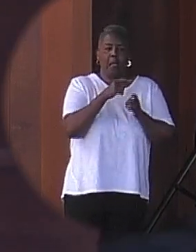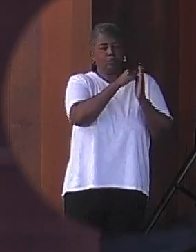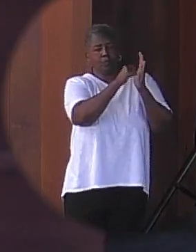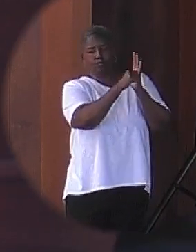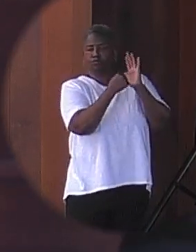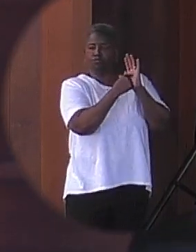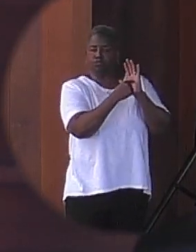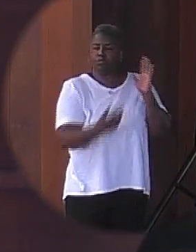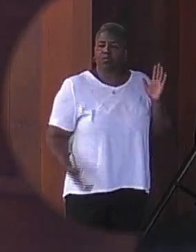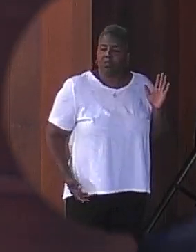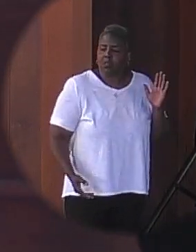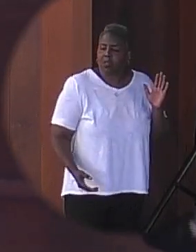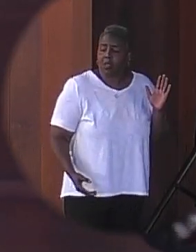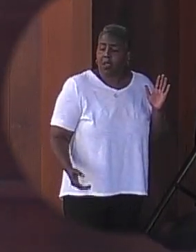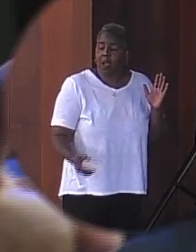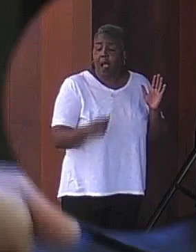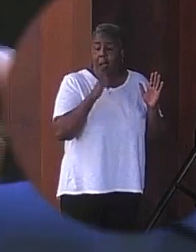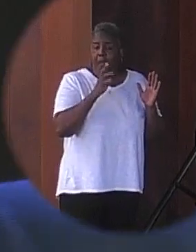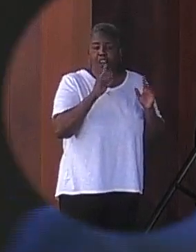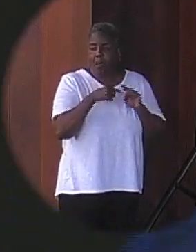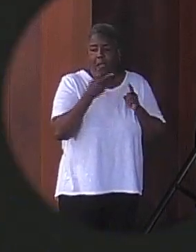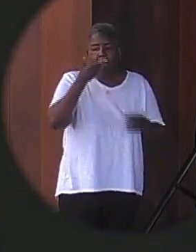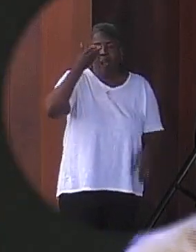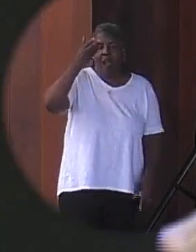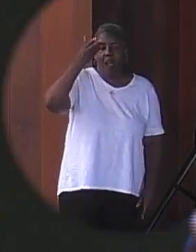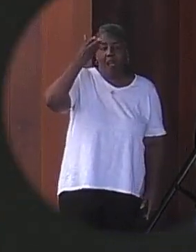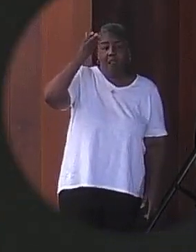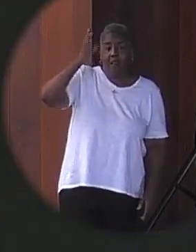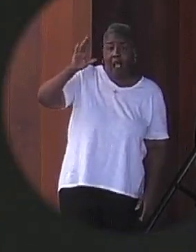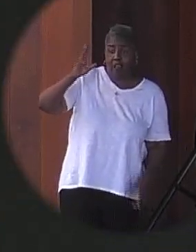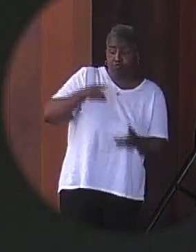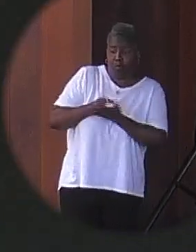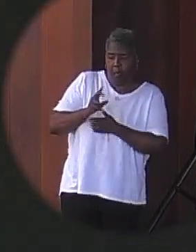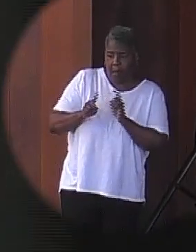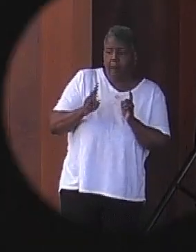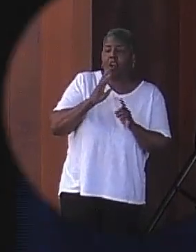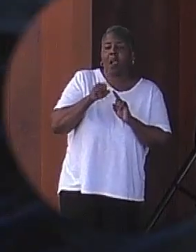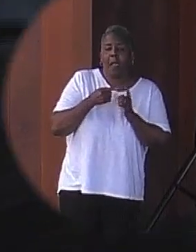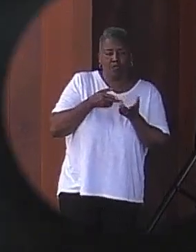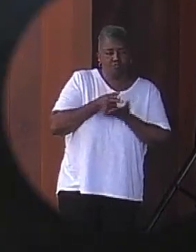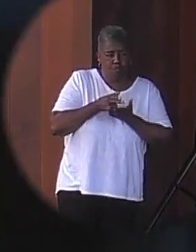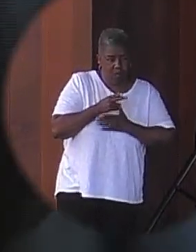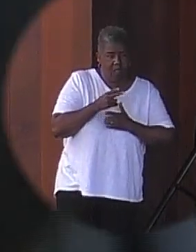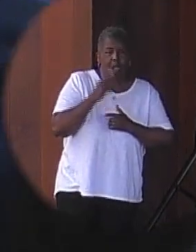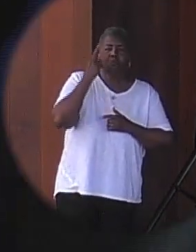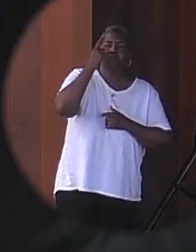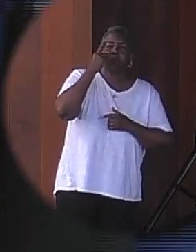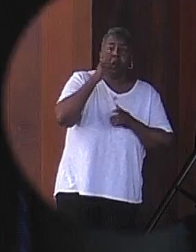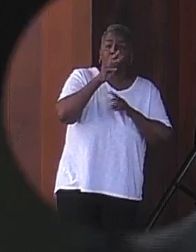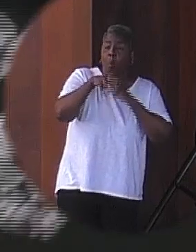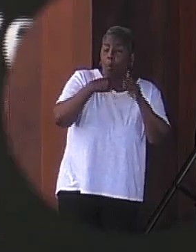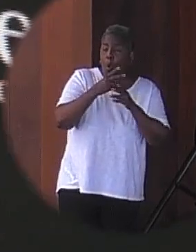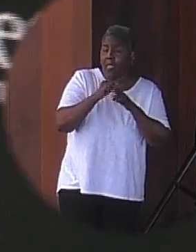scripture, I'm not talking about godly truth. I'm talking about truth of the reality of the